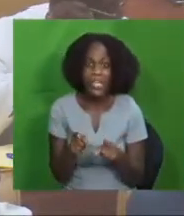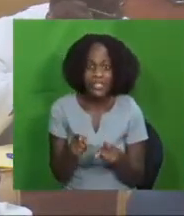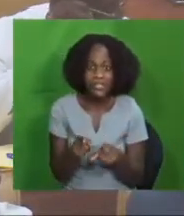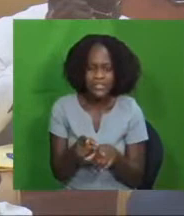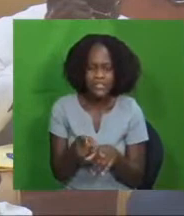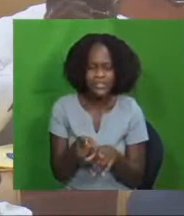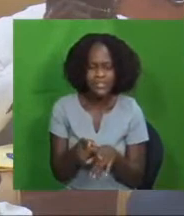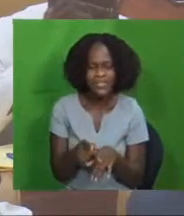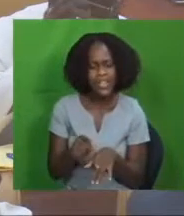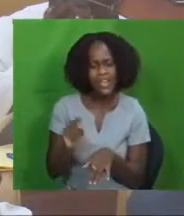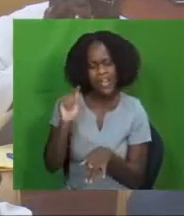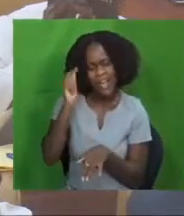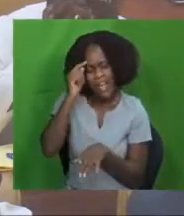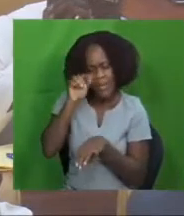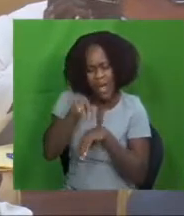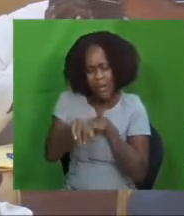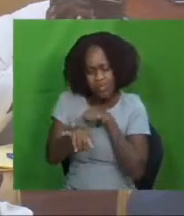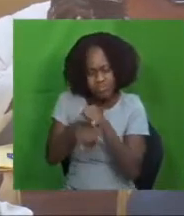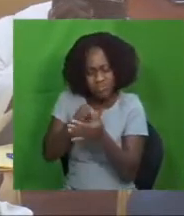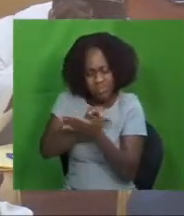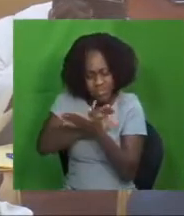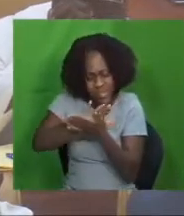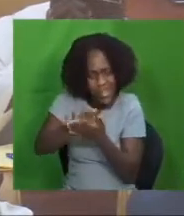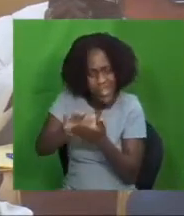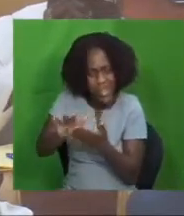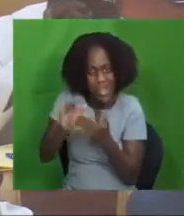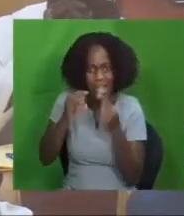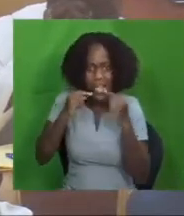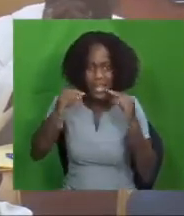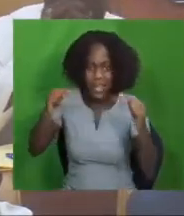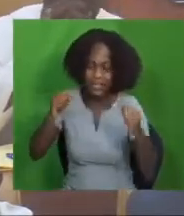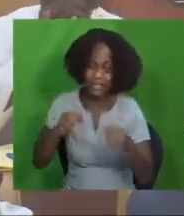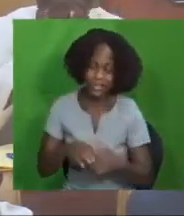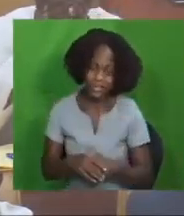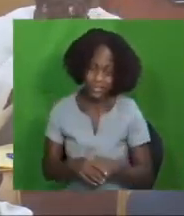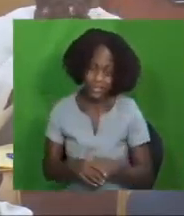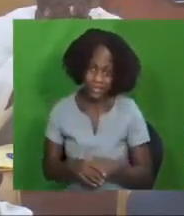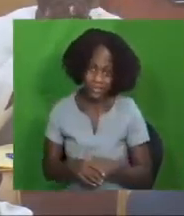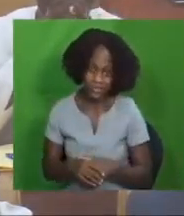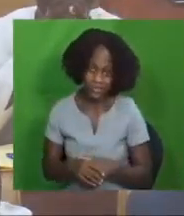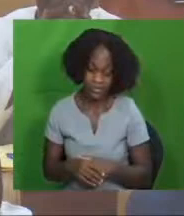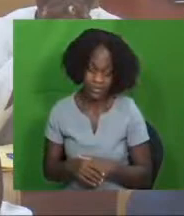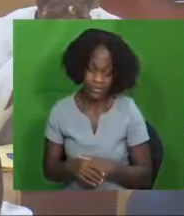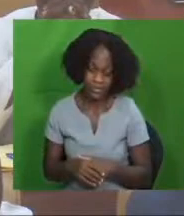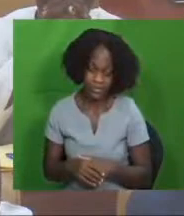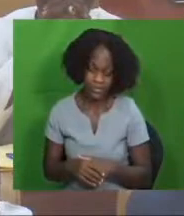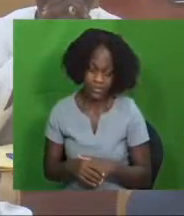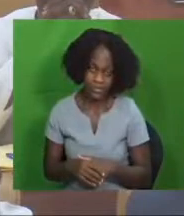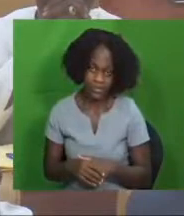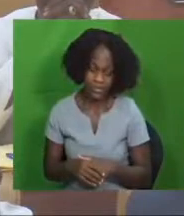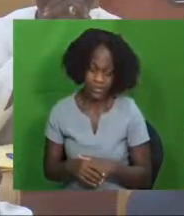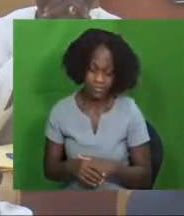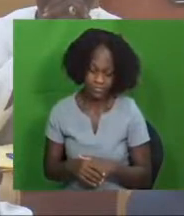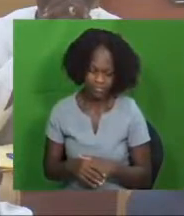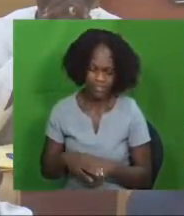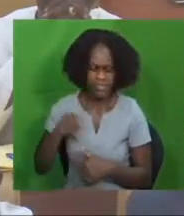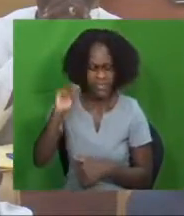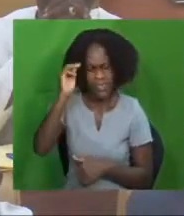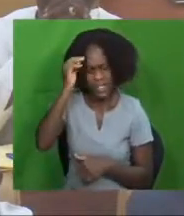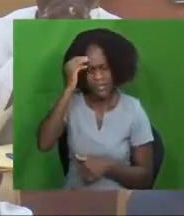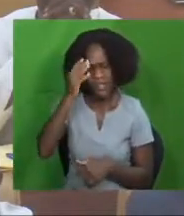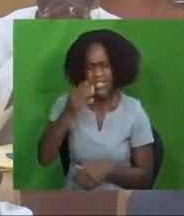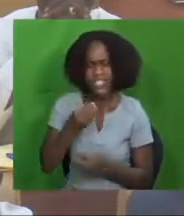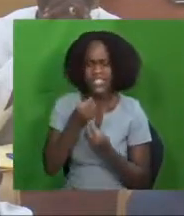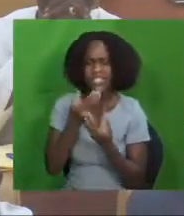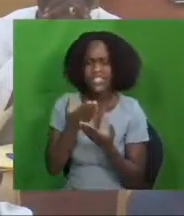of government was very explicit in that statement. Mr. Speaker, in that statement, the minister says that he is cutting the budget by